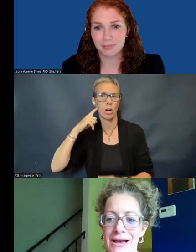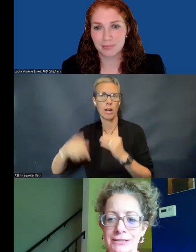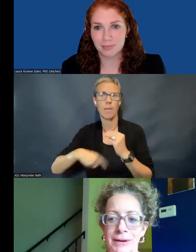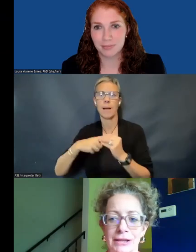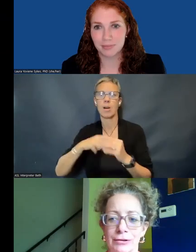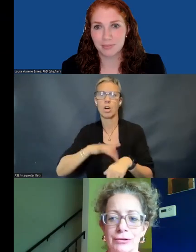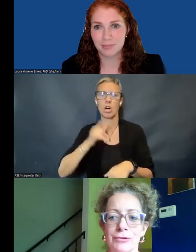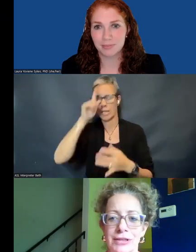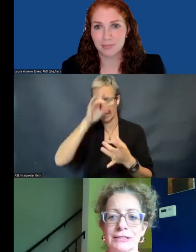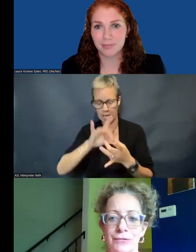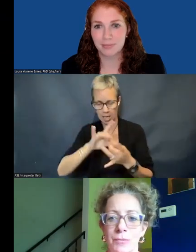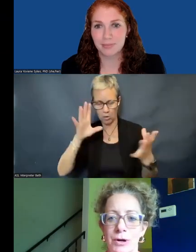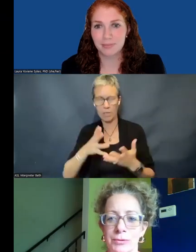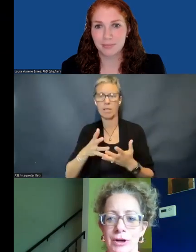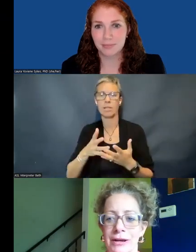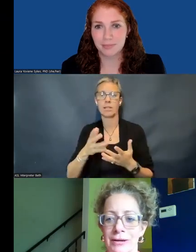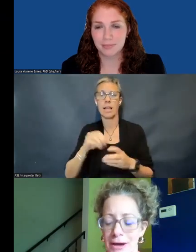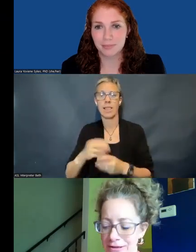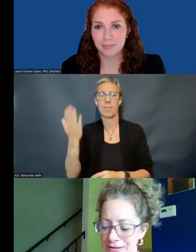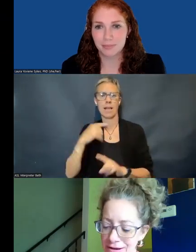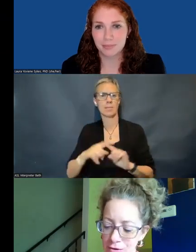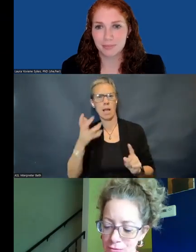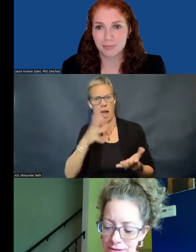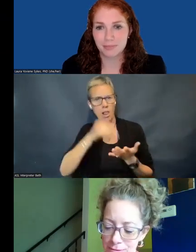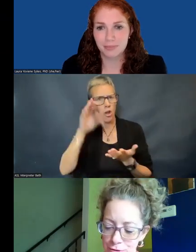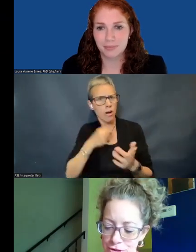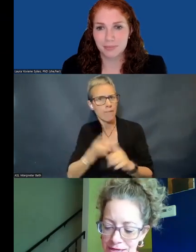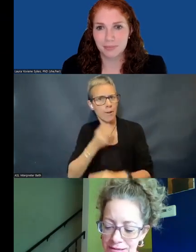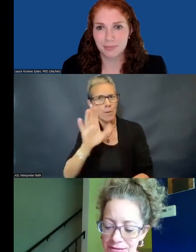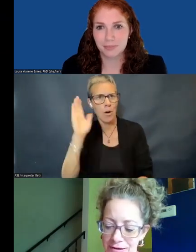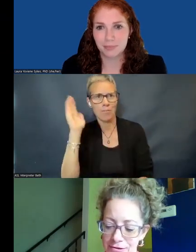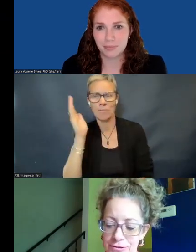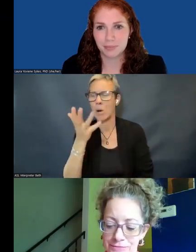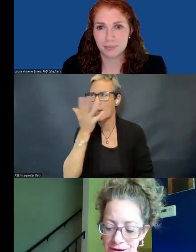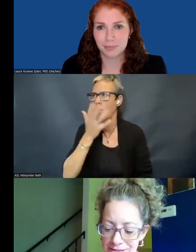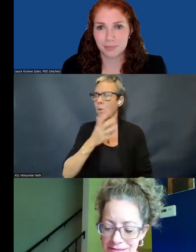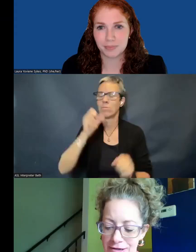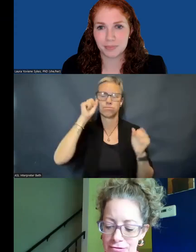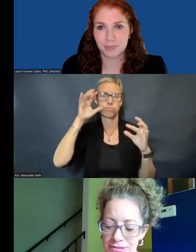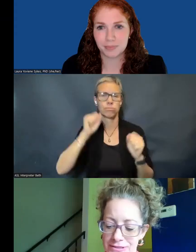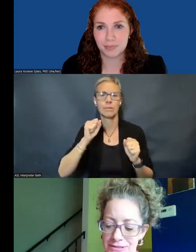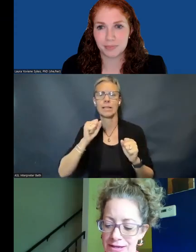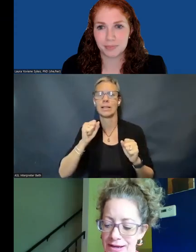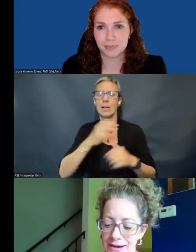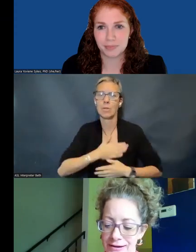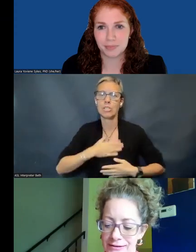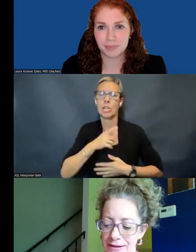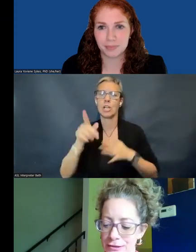in the past, but I learned new things from what you were talking about and really appreciate you defining